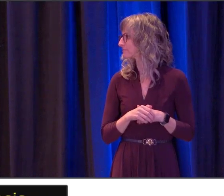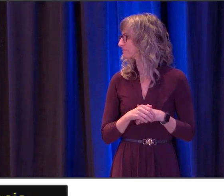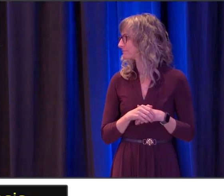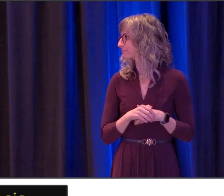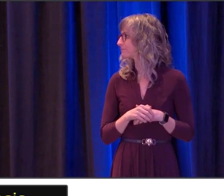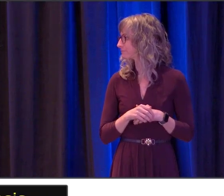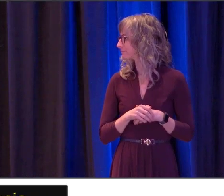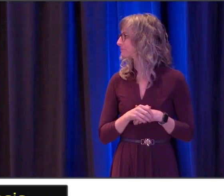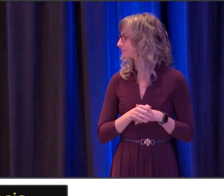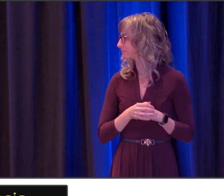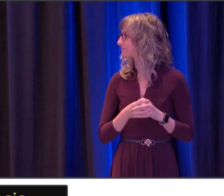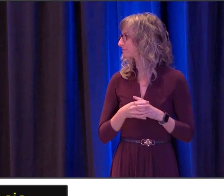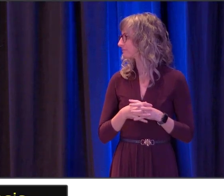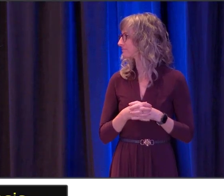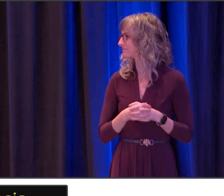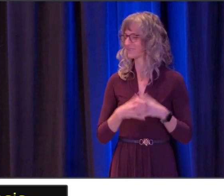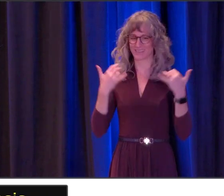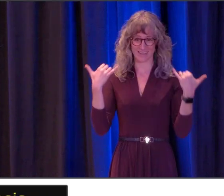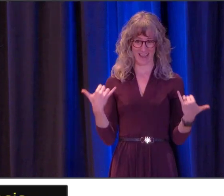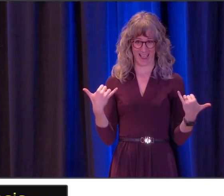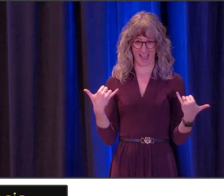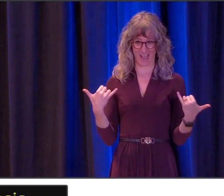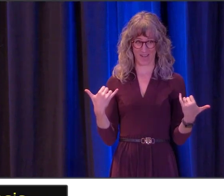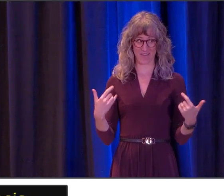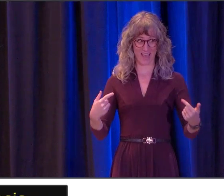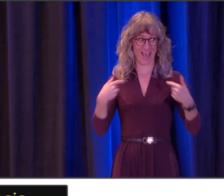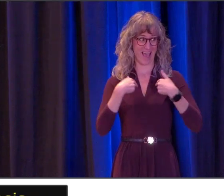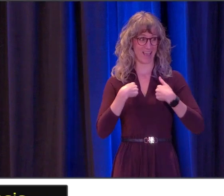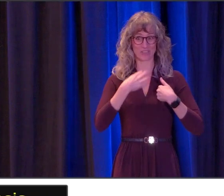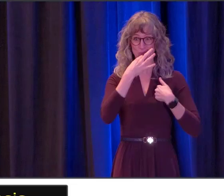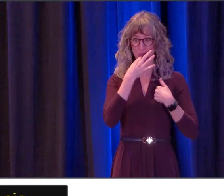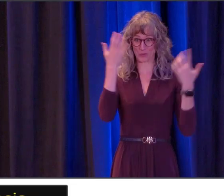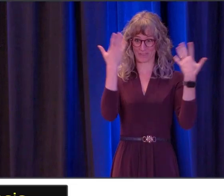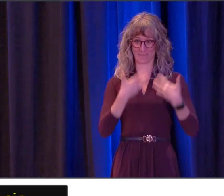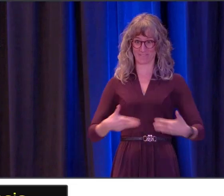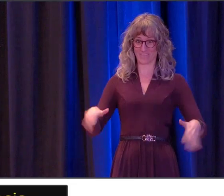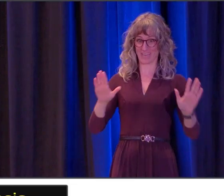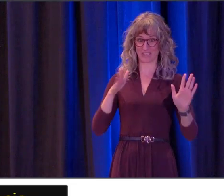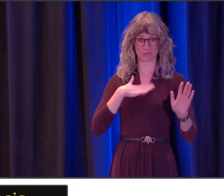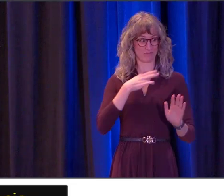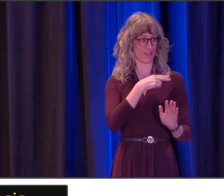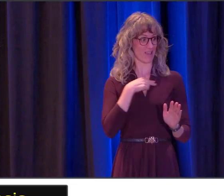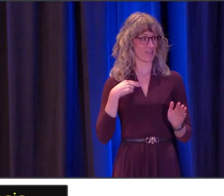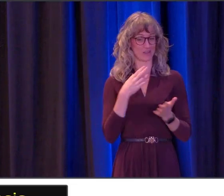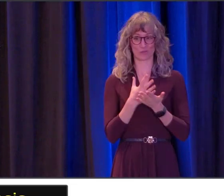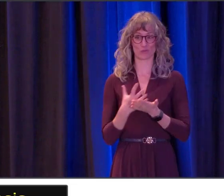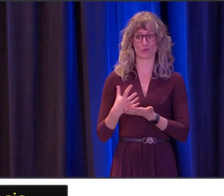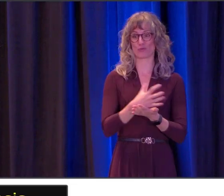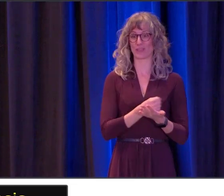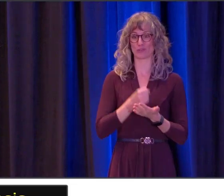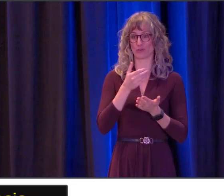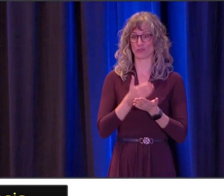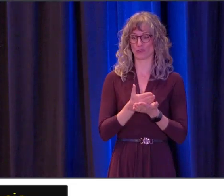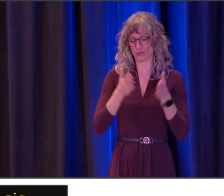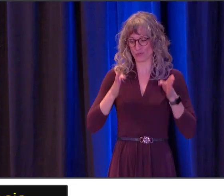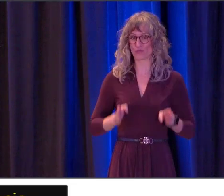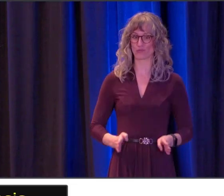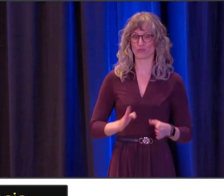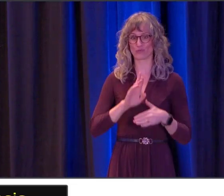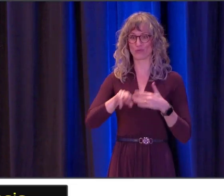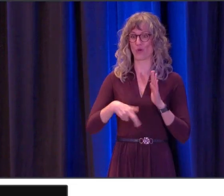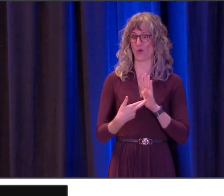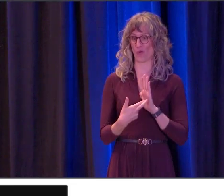the outgoing treasurer to make his final treasurer